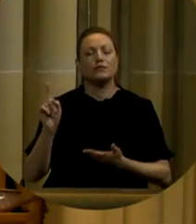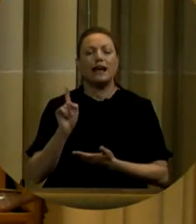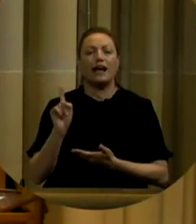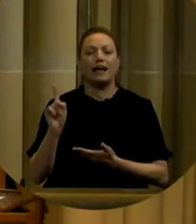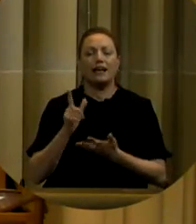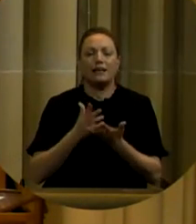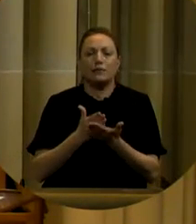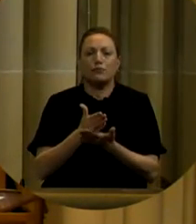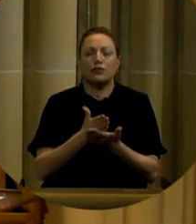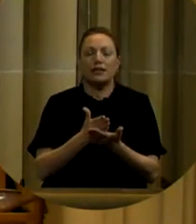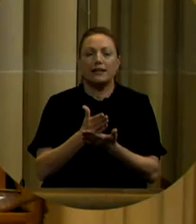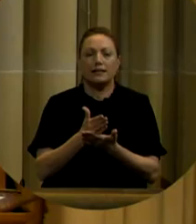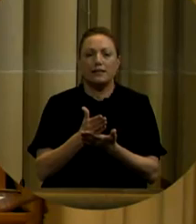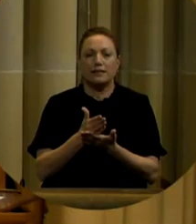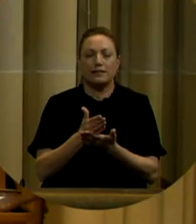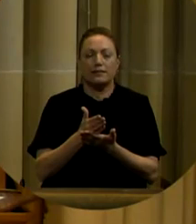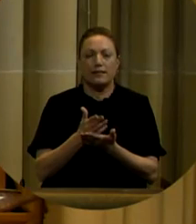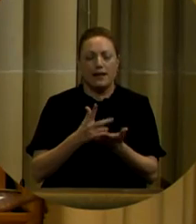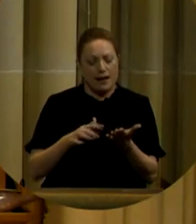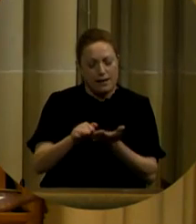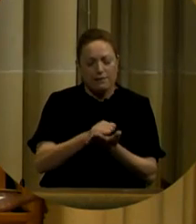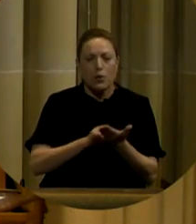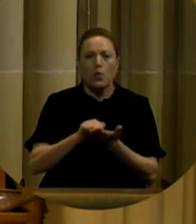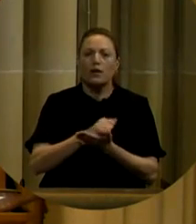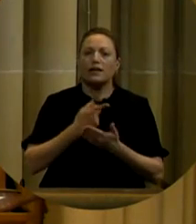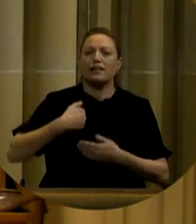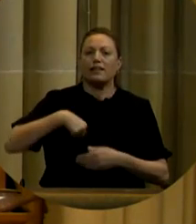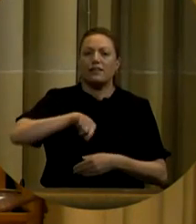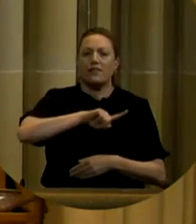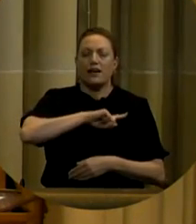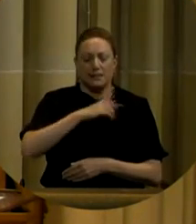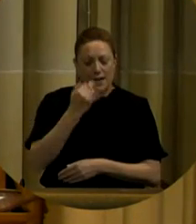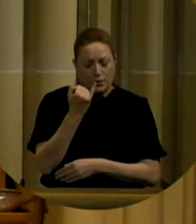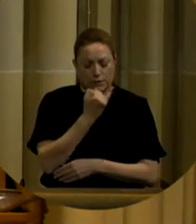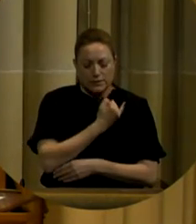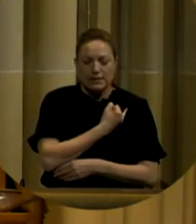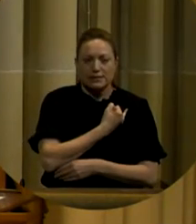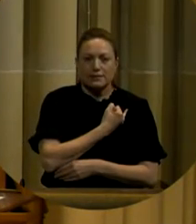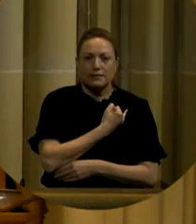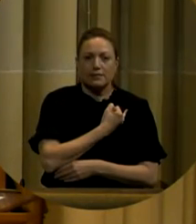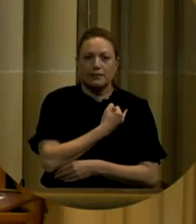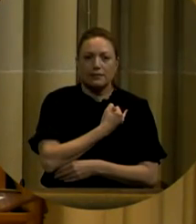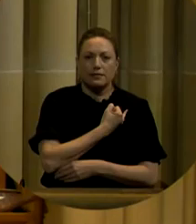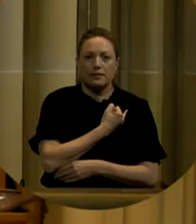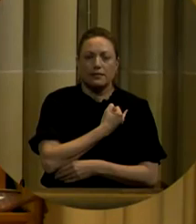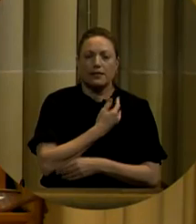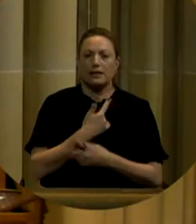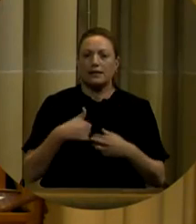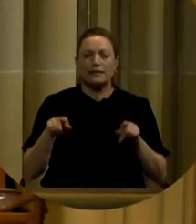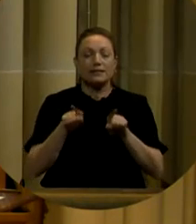our daily bread, and forgive us our